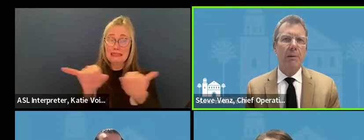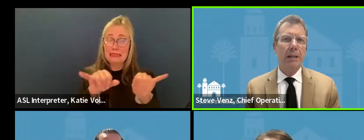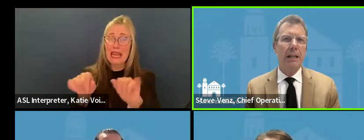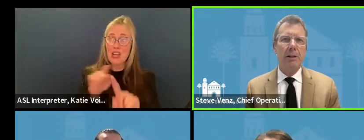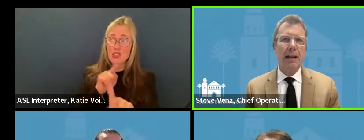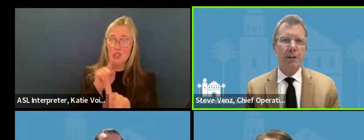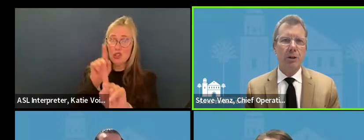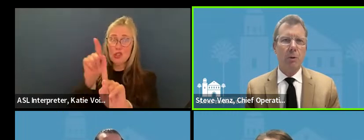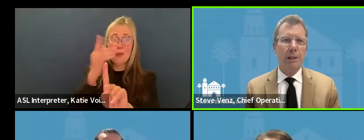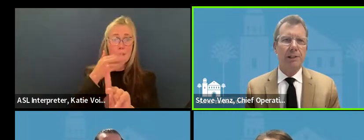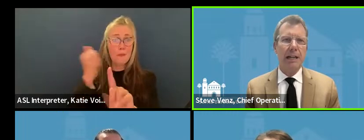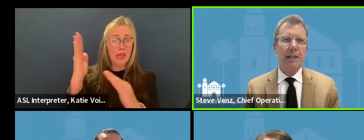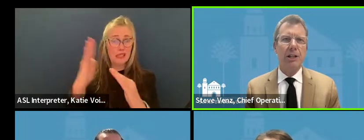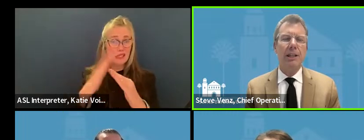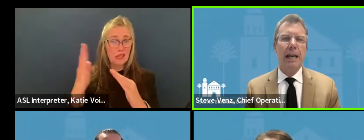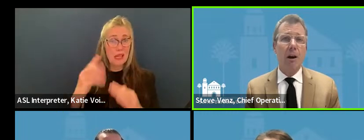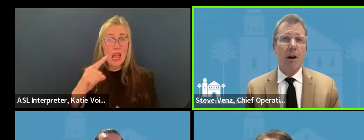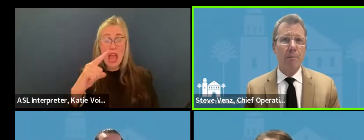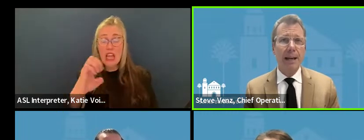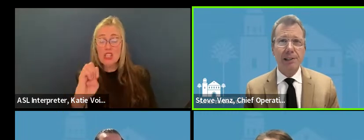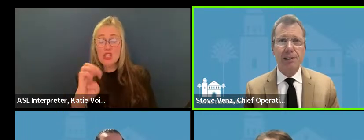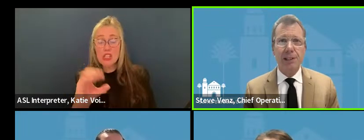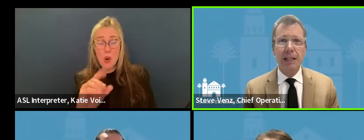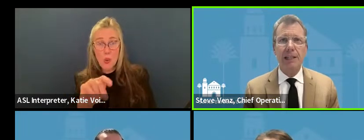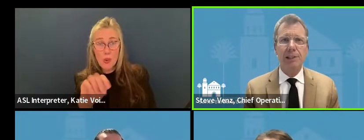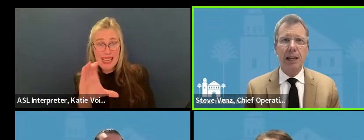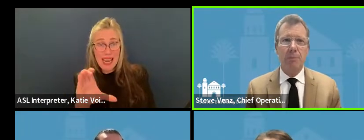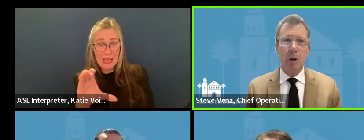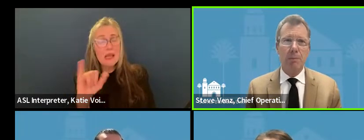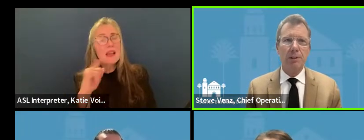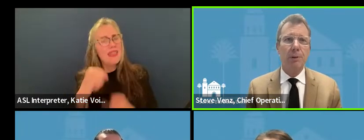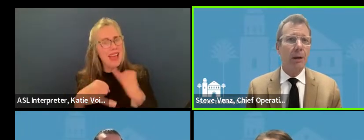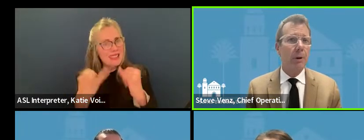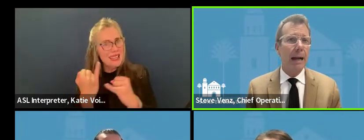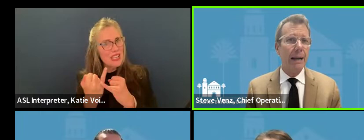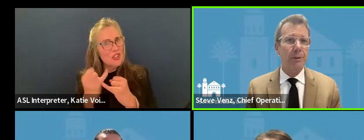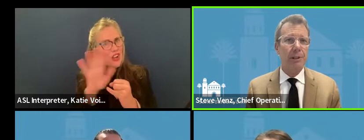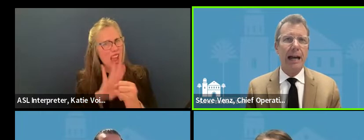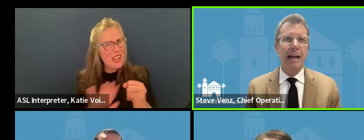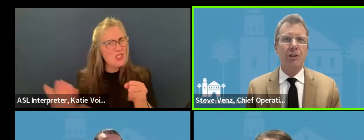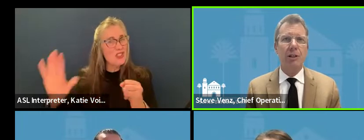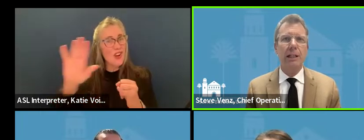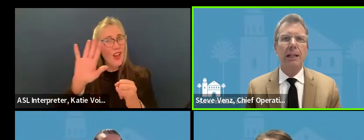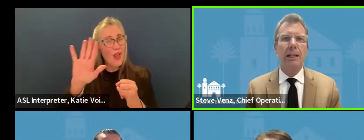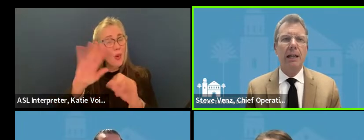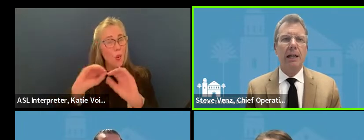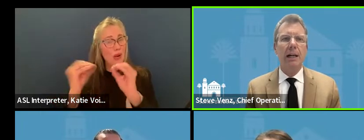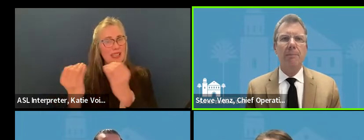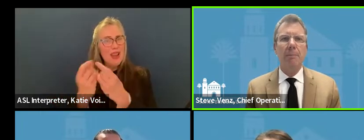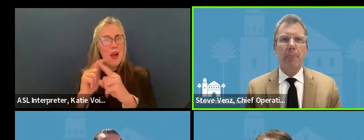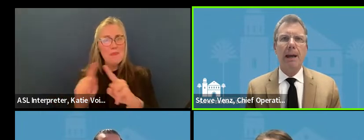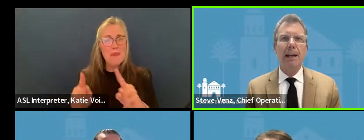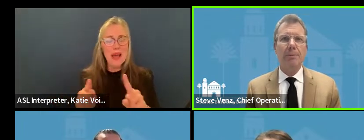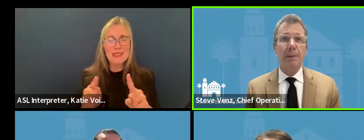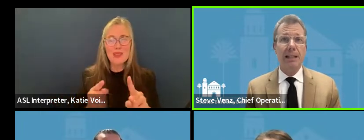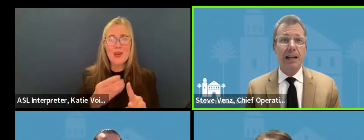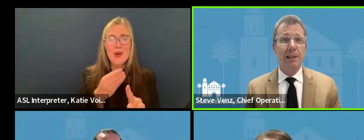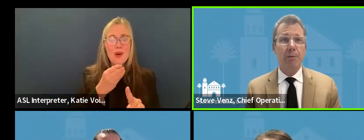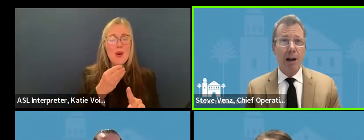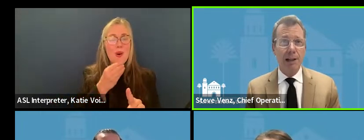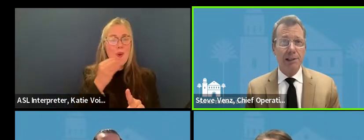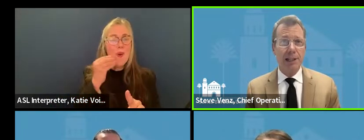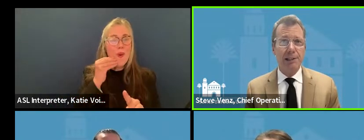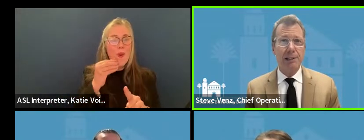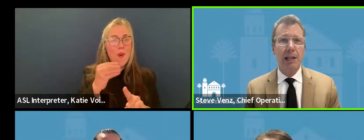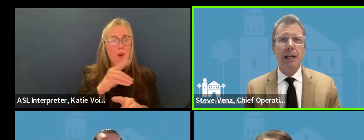they're an international organization, they are based in Santa Barbara, so they were able to actually expedite